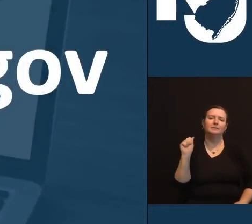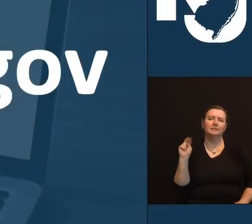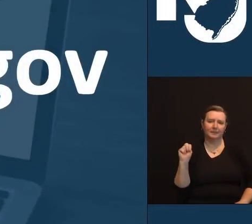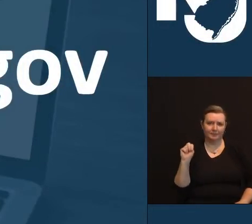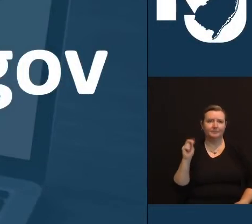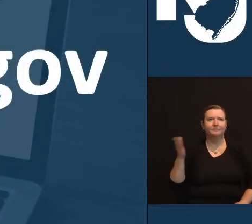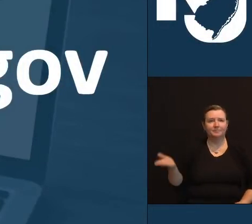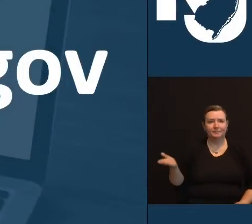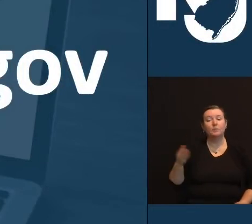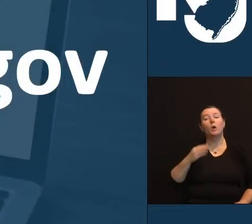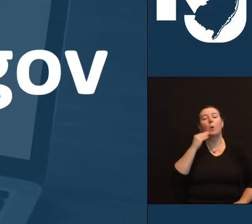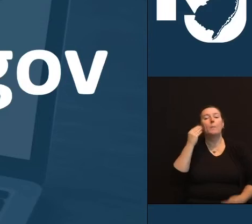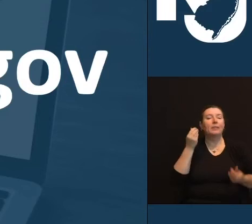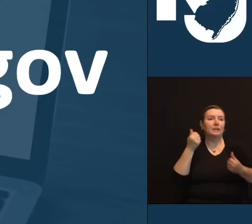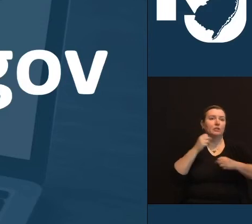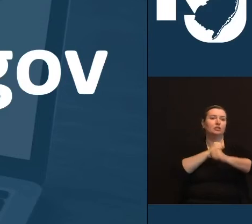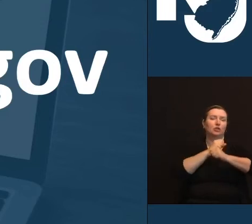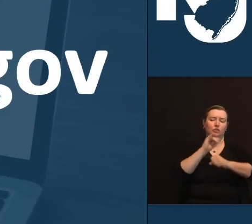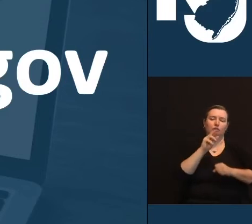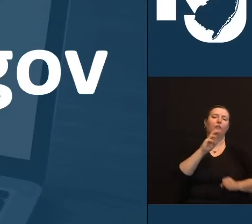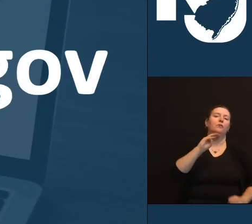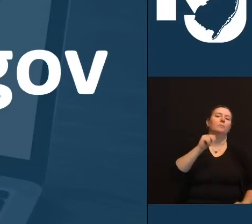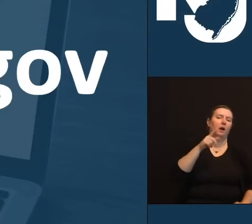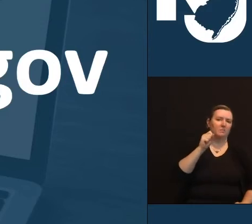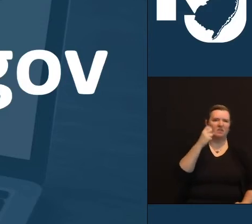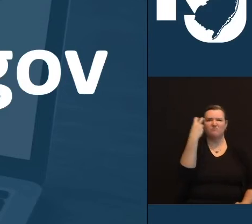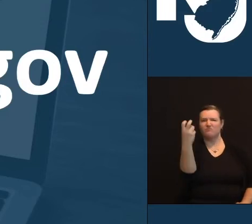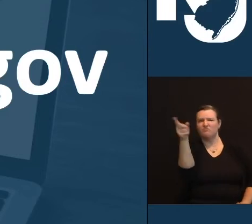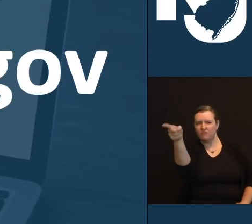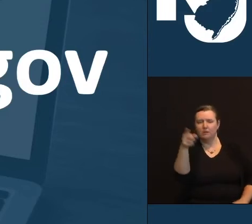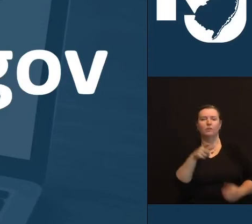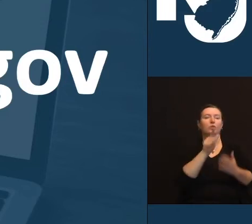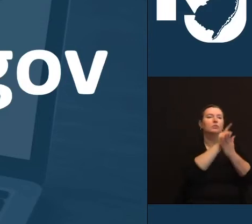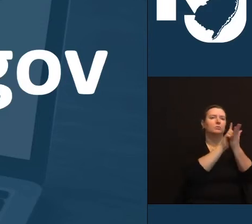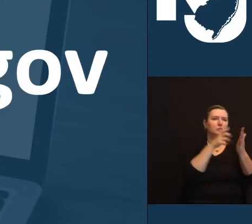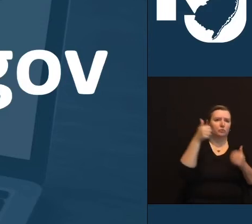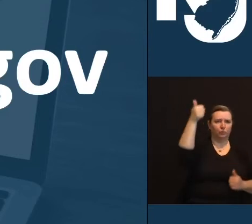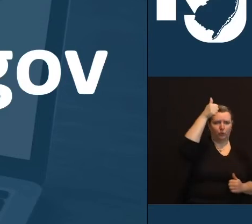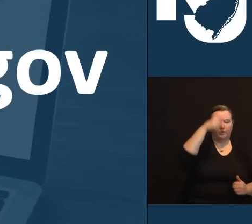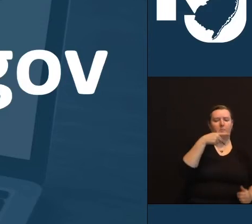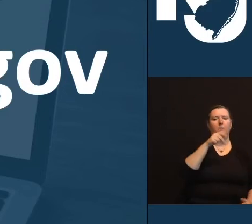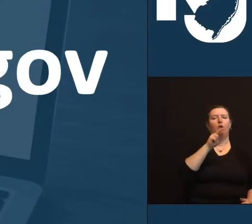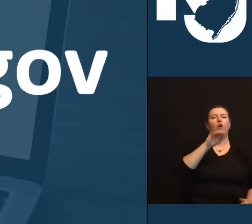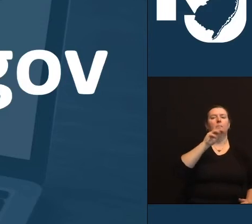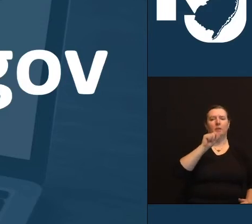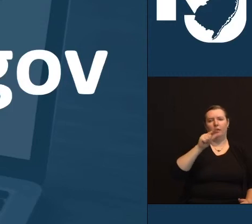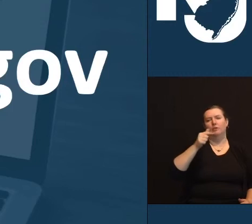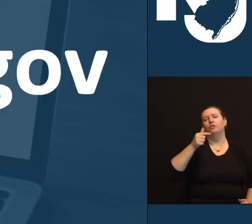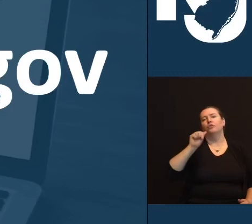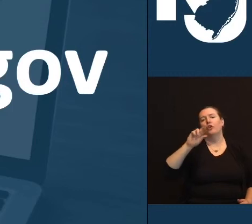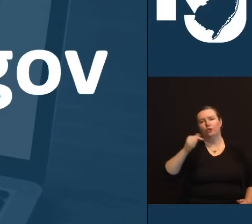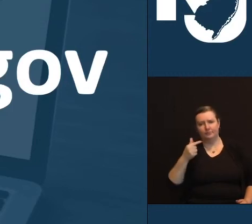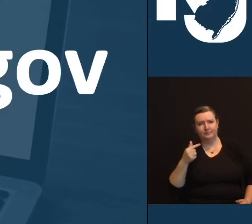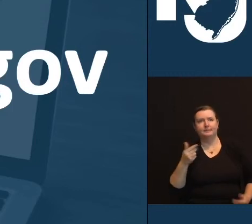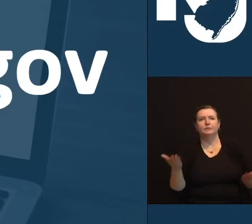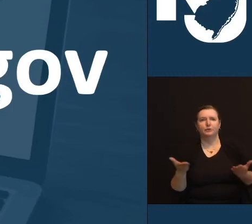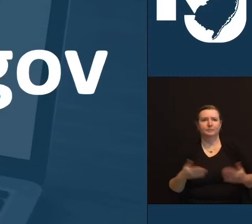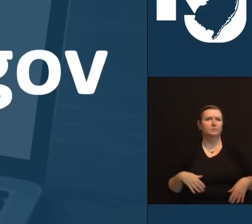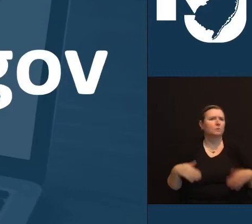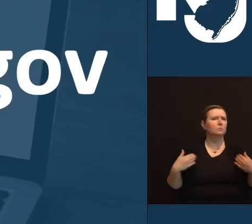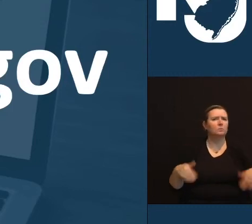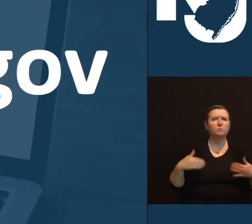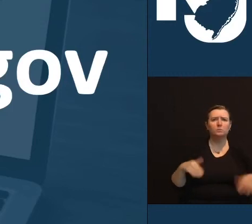of Homeland Security and Preparedness, Chief Counsel Parimal Garg, cast of thousands. Health Commissioner, the woman who needs no introduction, Judy